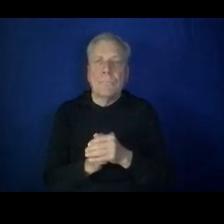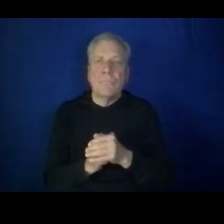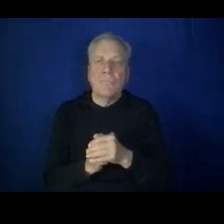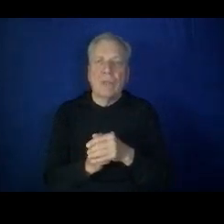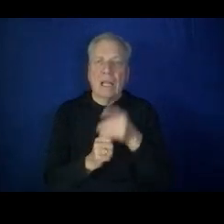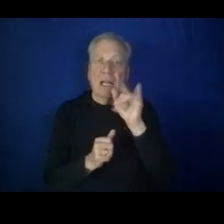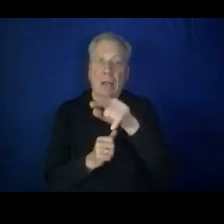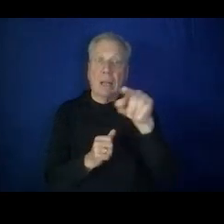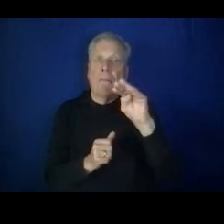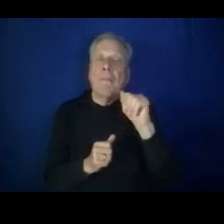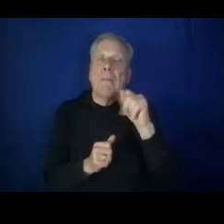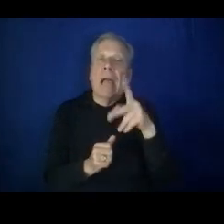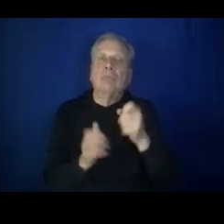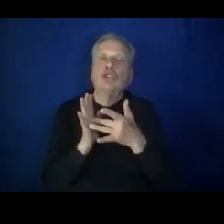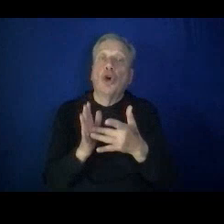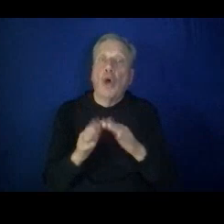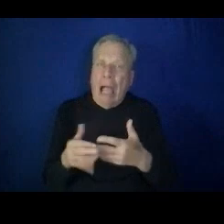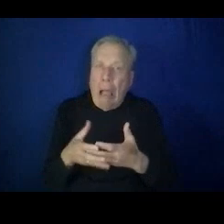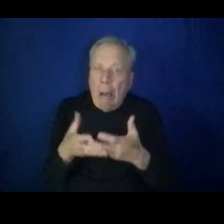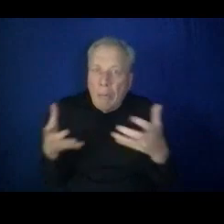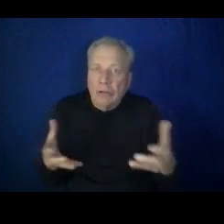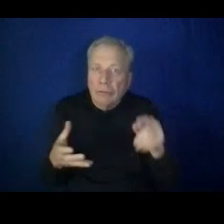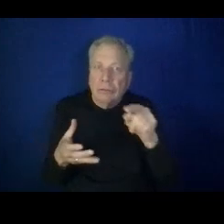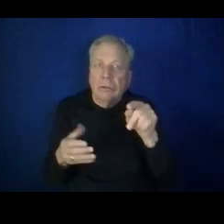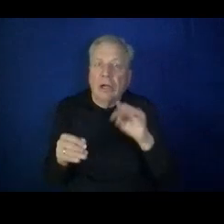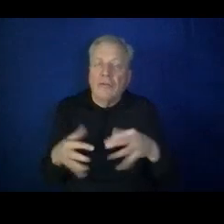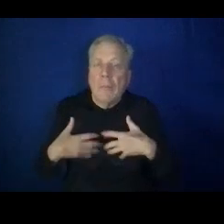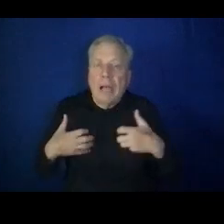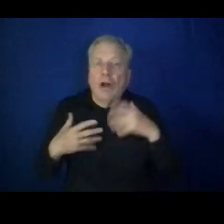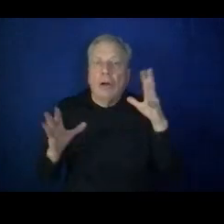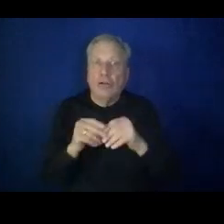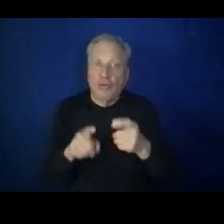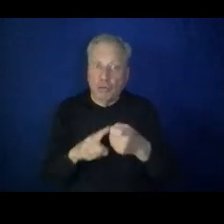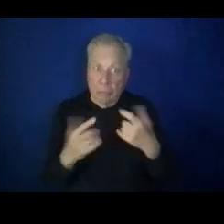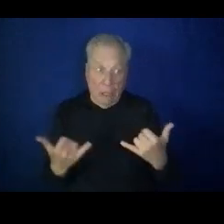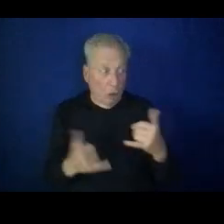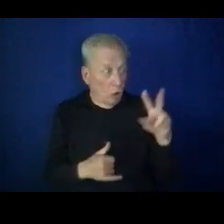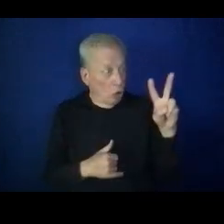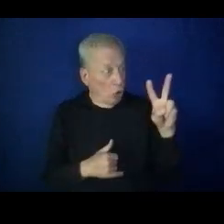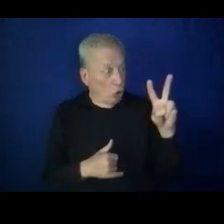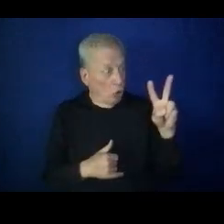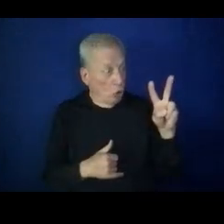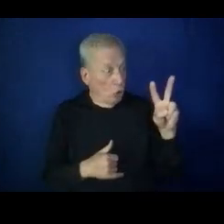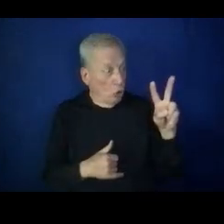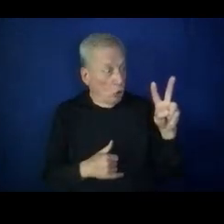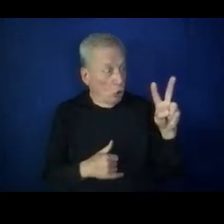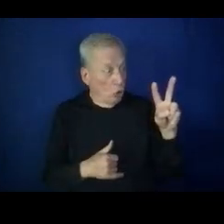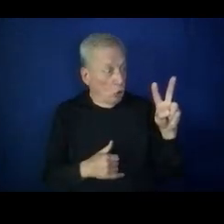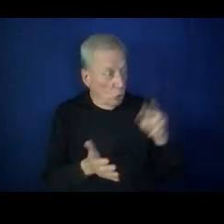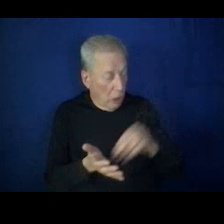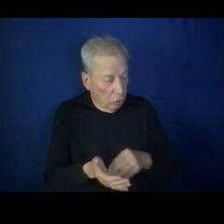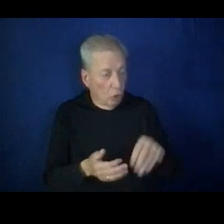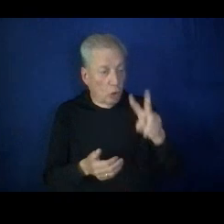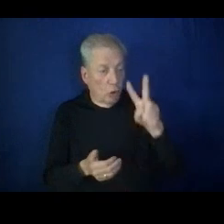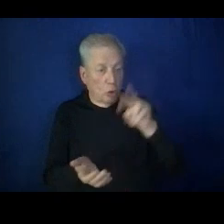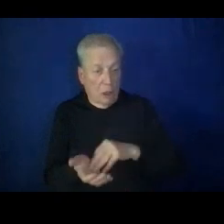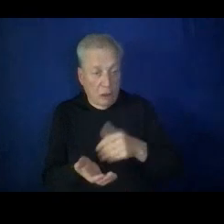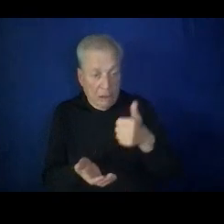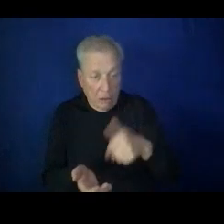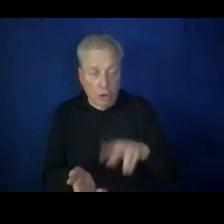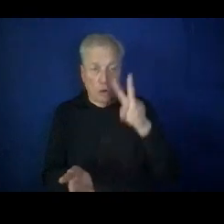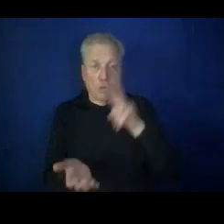These maps show density of grizzly bears over time. So from 2000, 2010, 2020, yellow is the highest density of